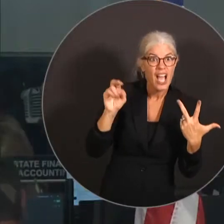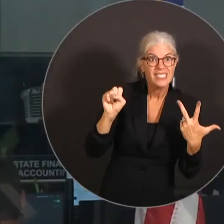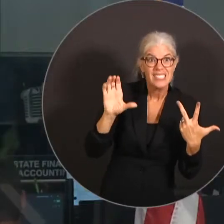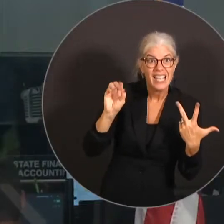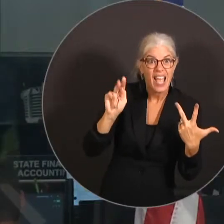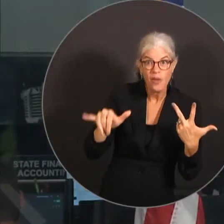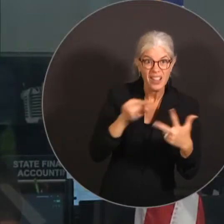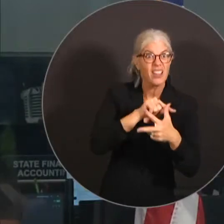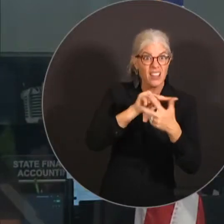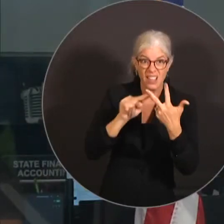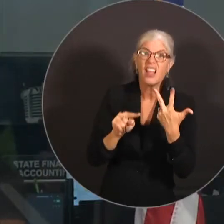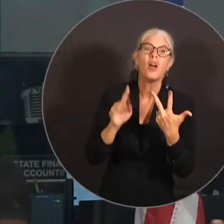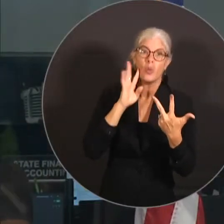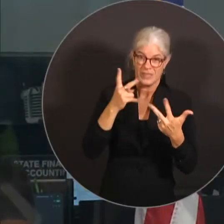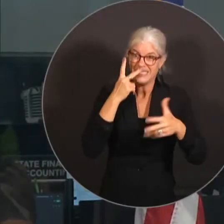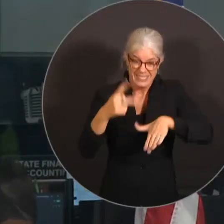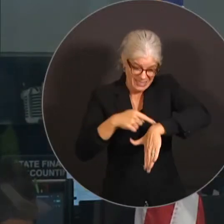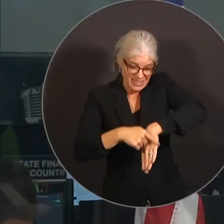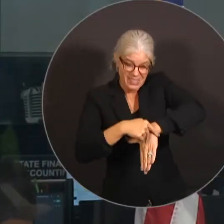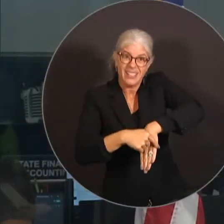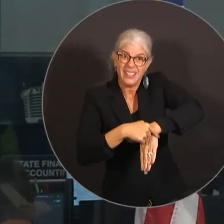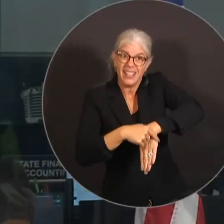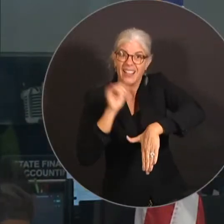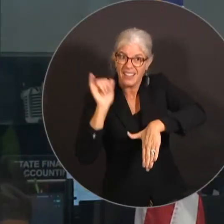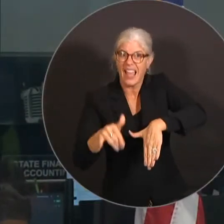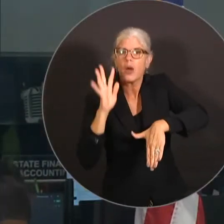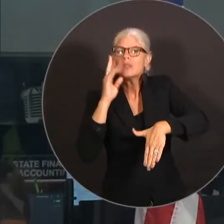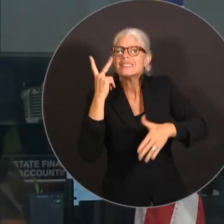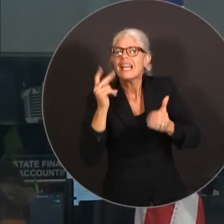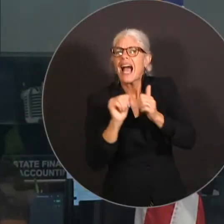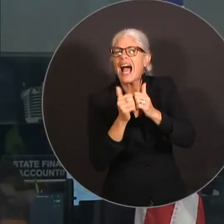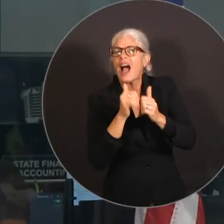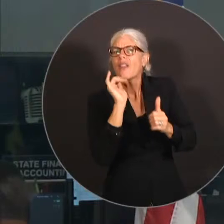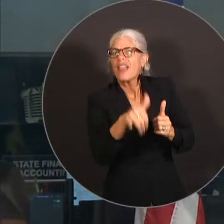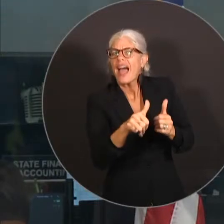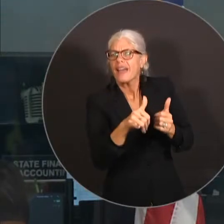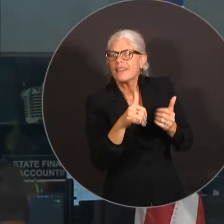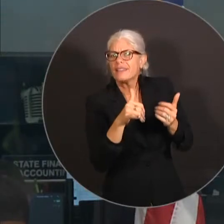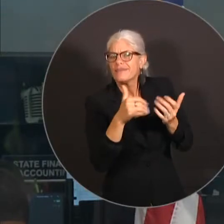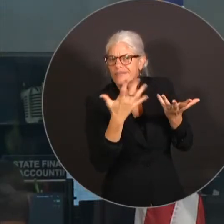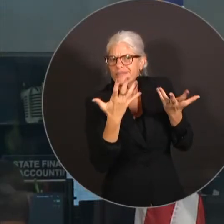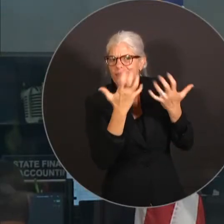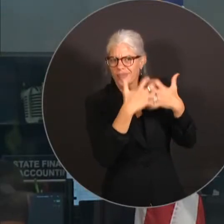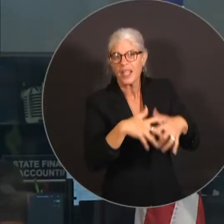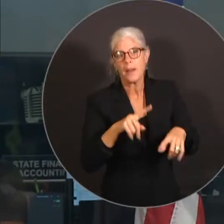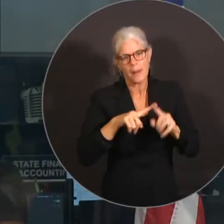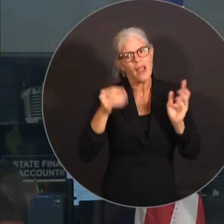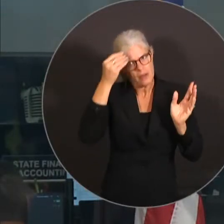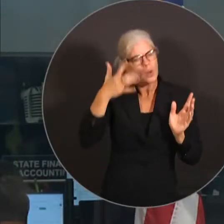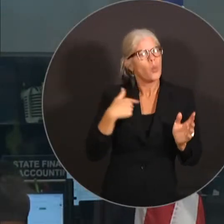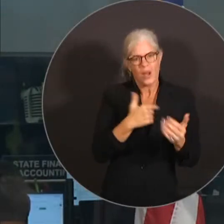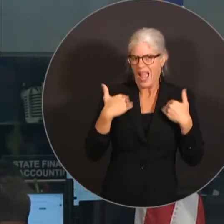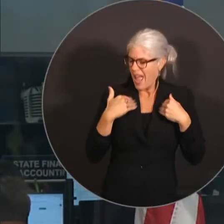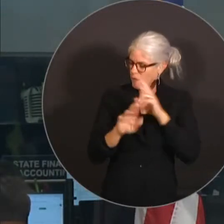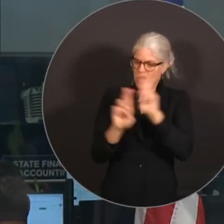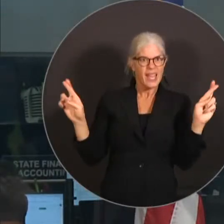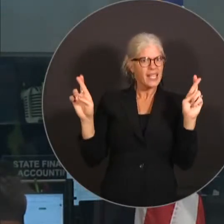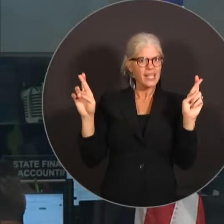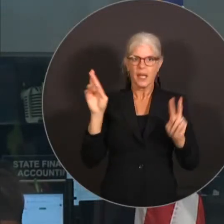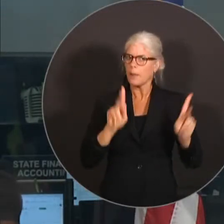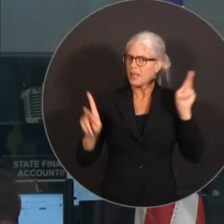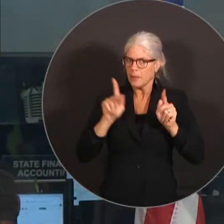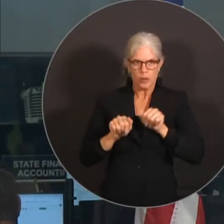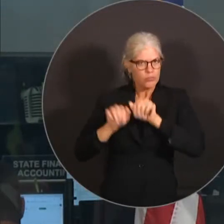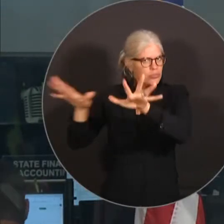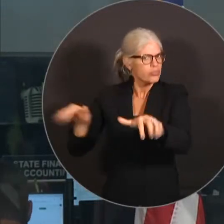on the backside of the storm. So we'll see how all that shakes out. But bottom line is we have the resources amassed. We'll use all that we need.